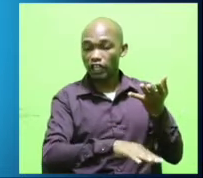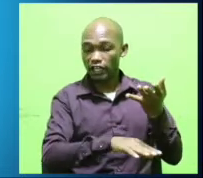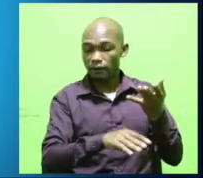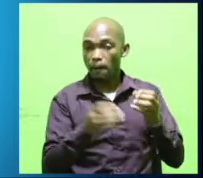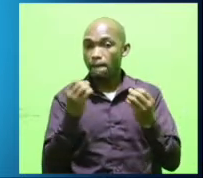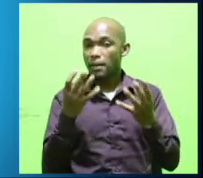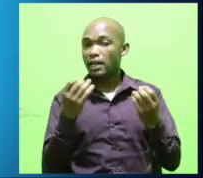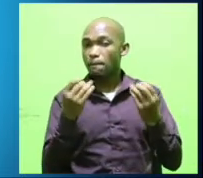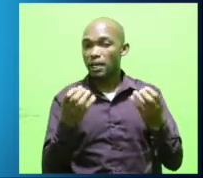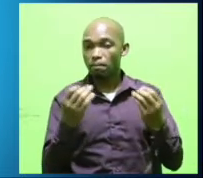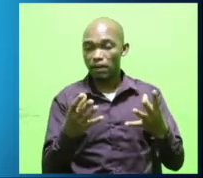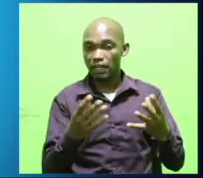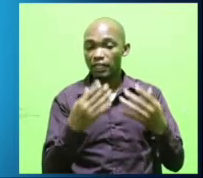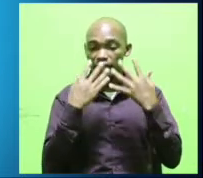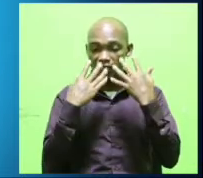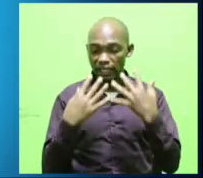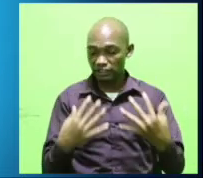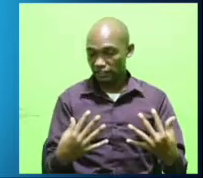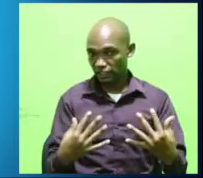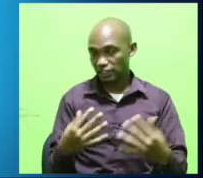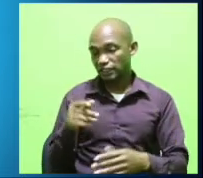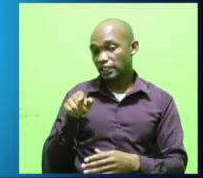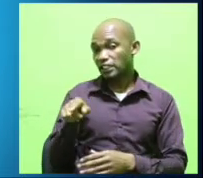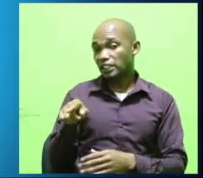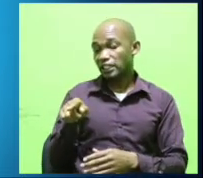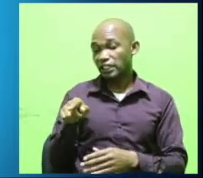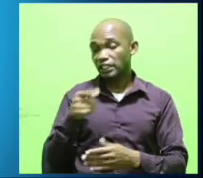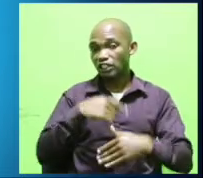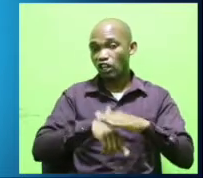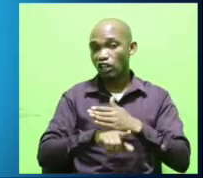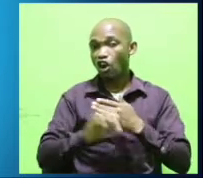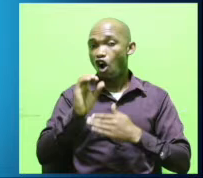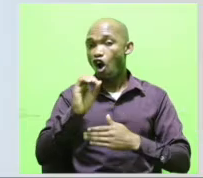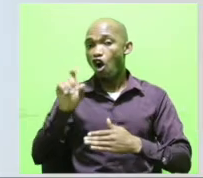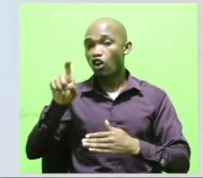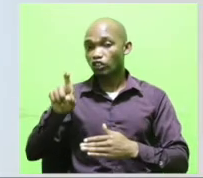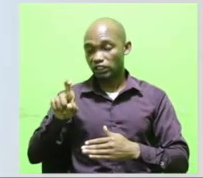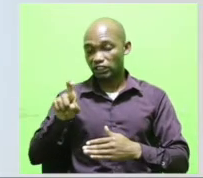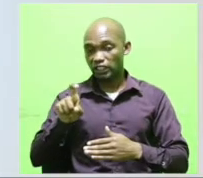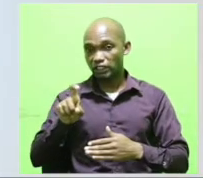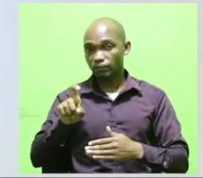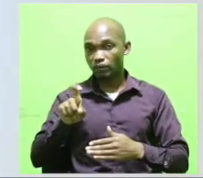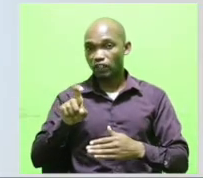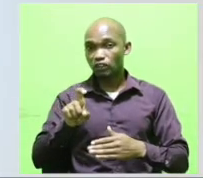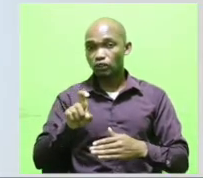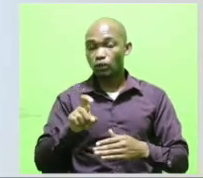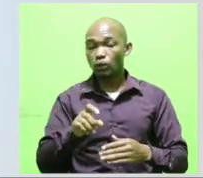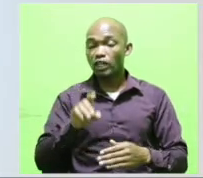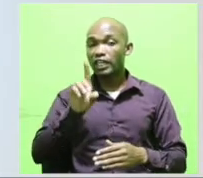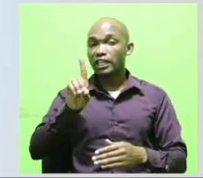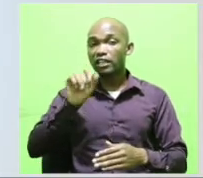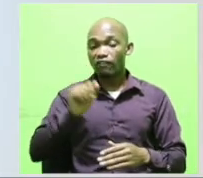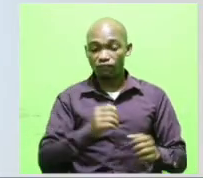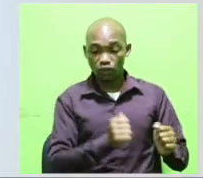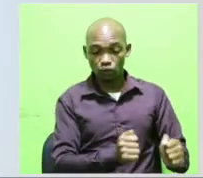inhale in, many gases enter your lungs, but the alveoli allow only oxygen to diffuse in the bloodstream